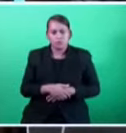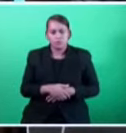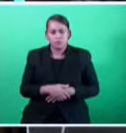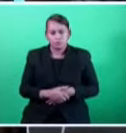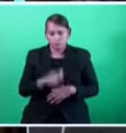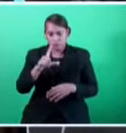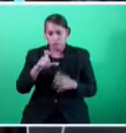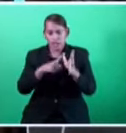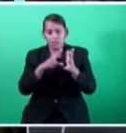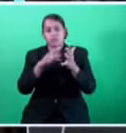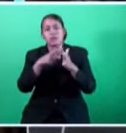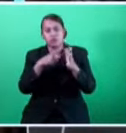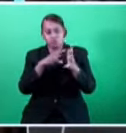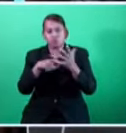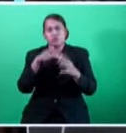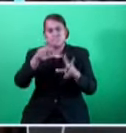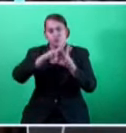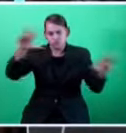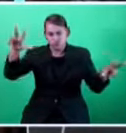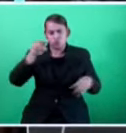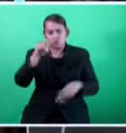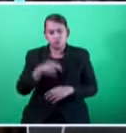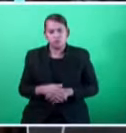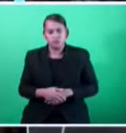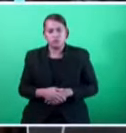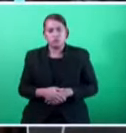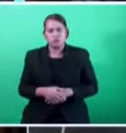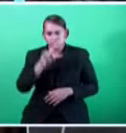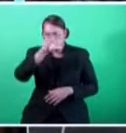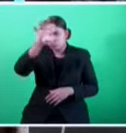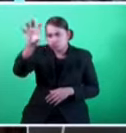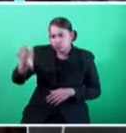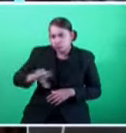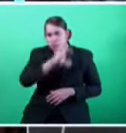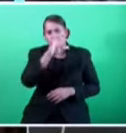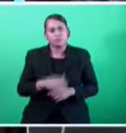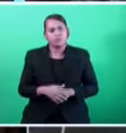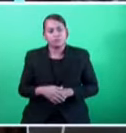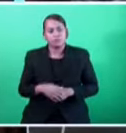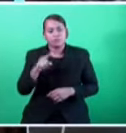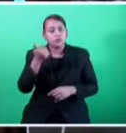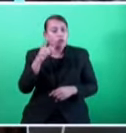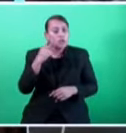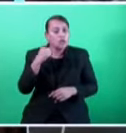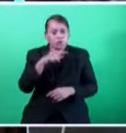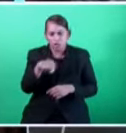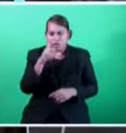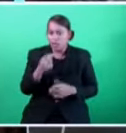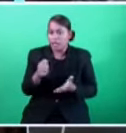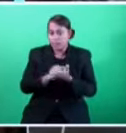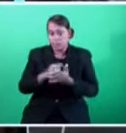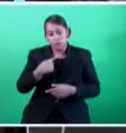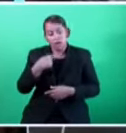Dakondrove 13 waterways, 13 creeks. We need to desilt that, so that water, so that we restore. So idea is to